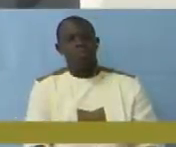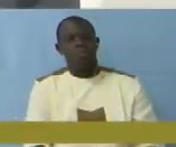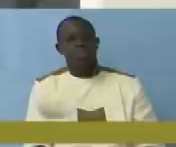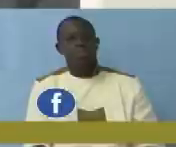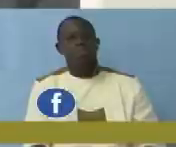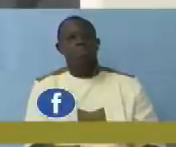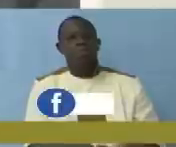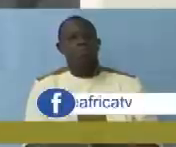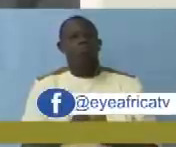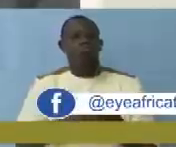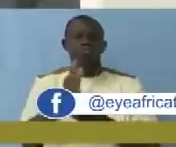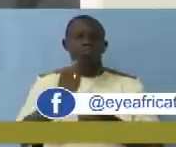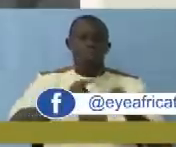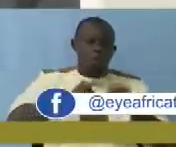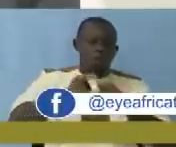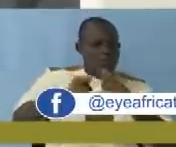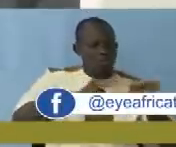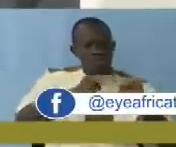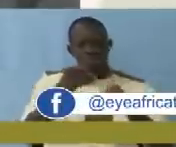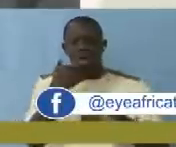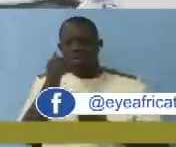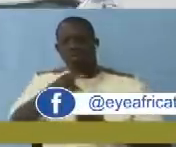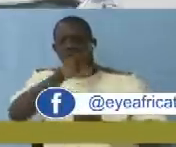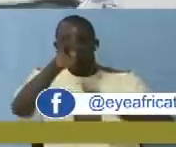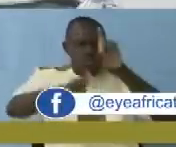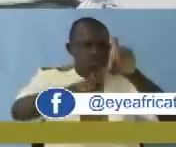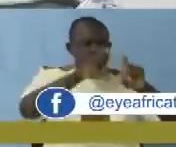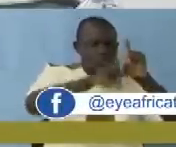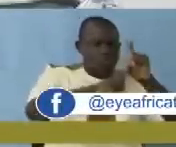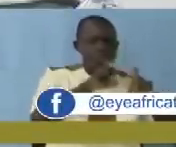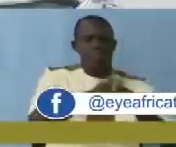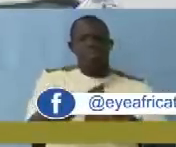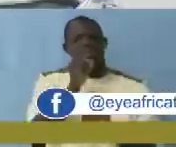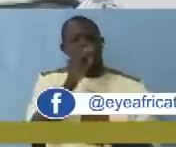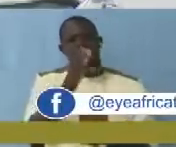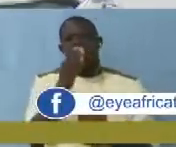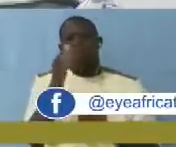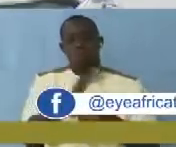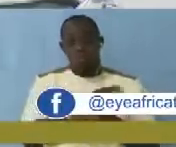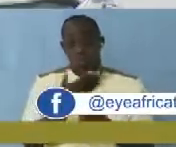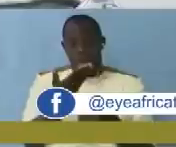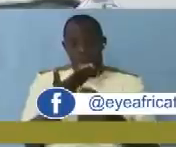the movements, when I asked what's going on, they said there is a demonstration going on.